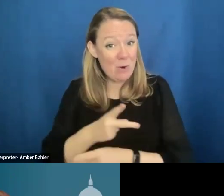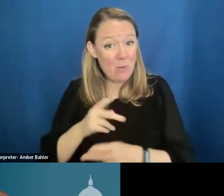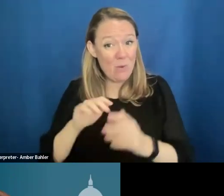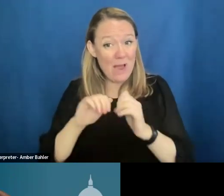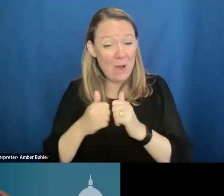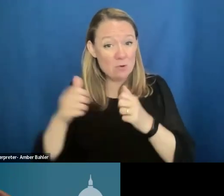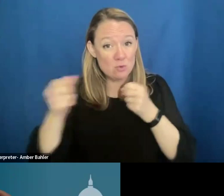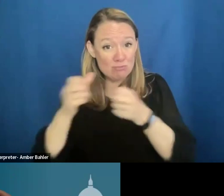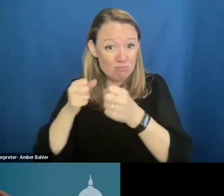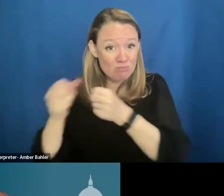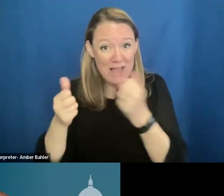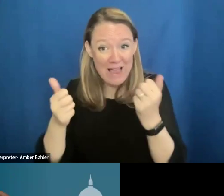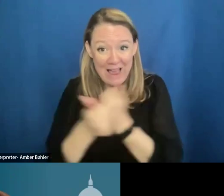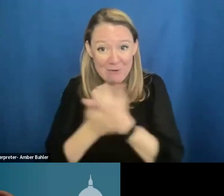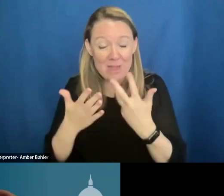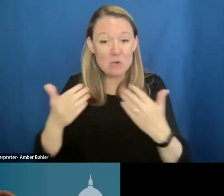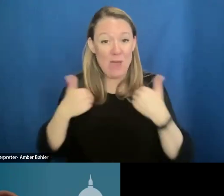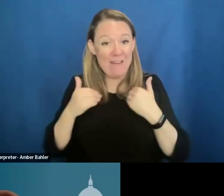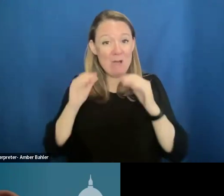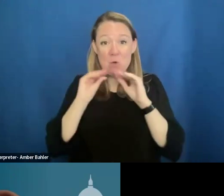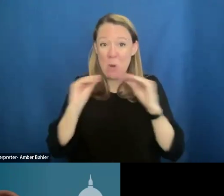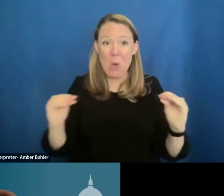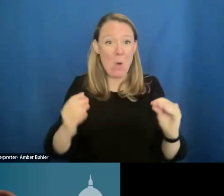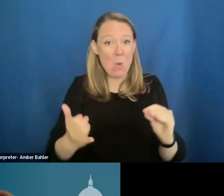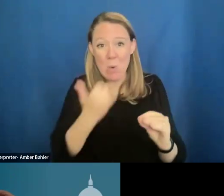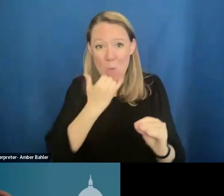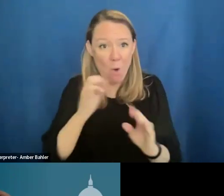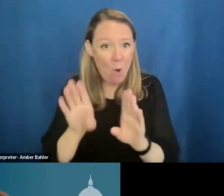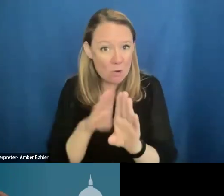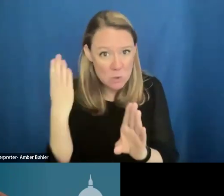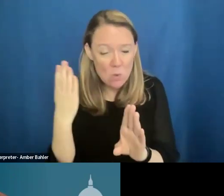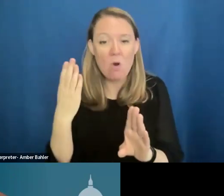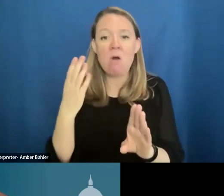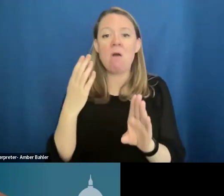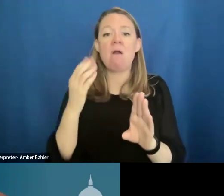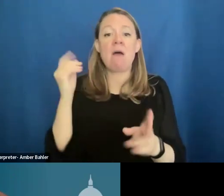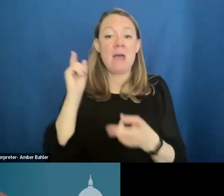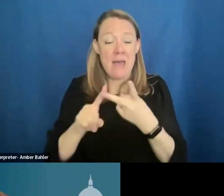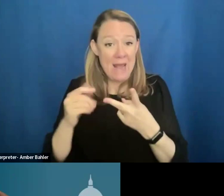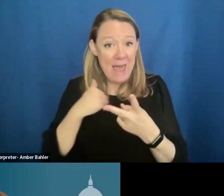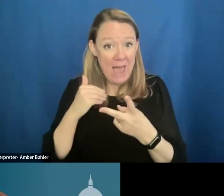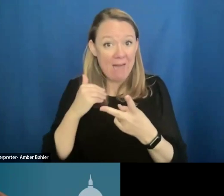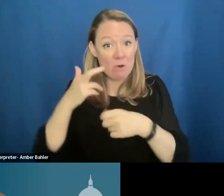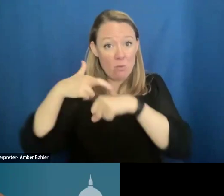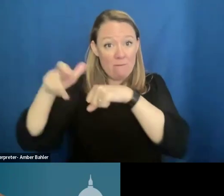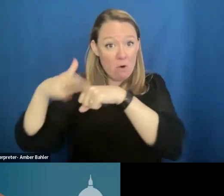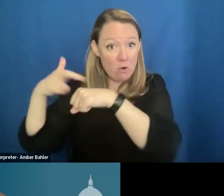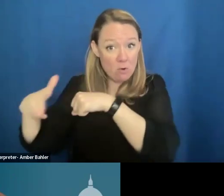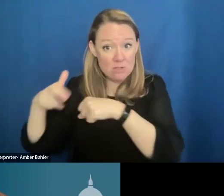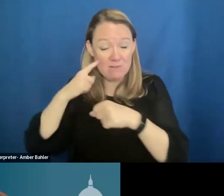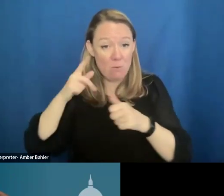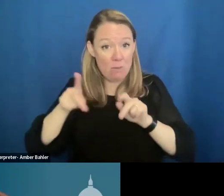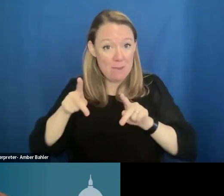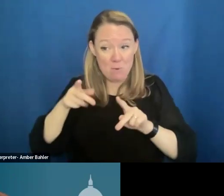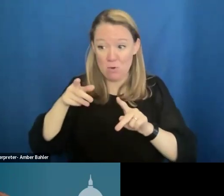wrong door and to have the linkages we need for people after they're there that really tie to